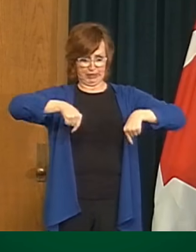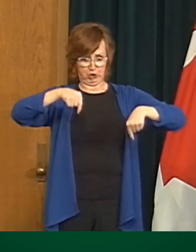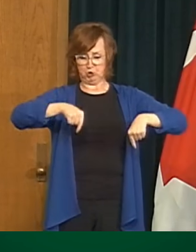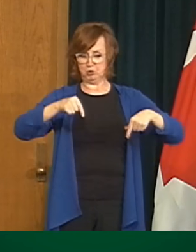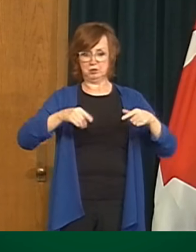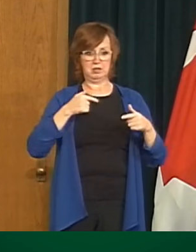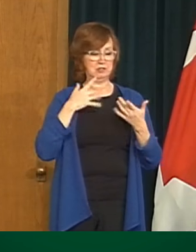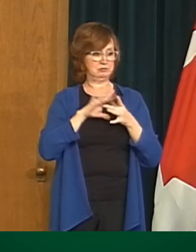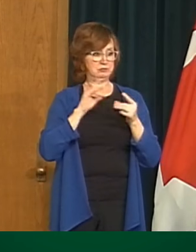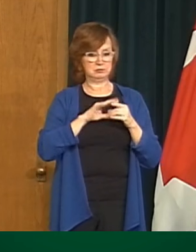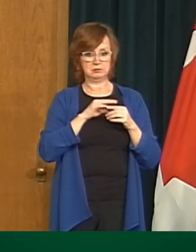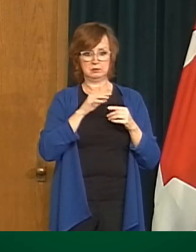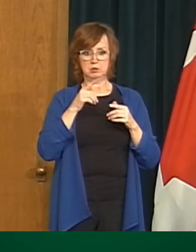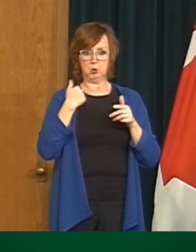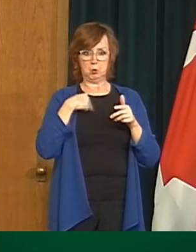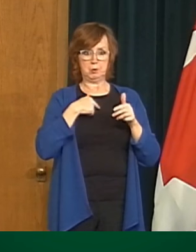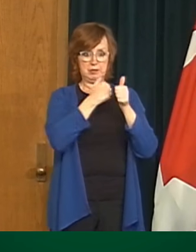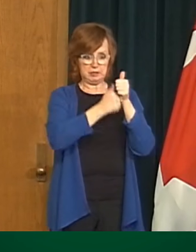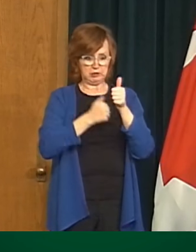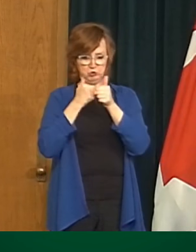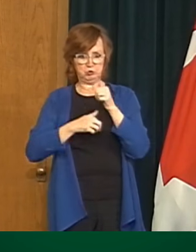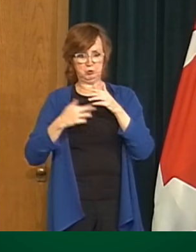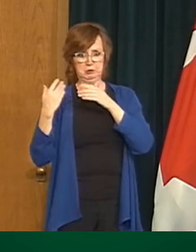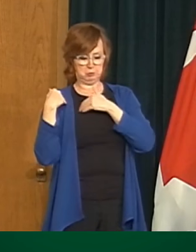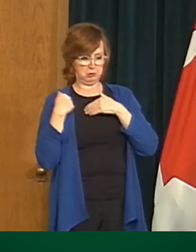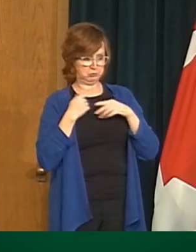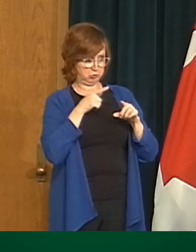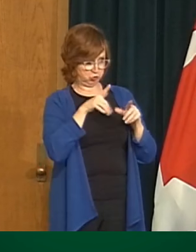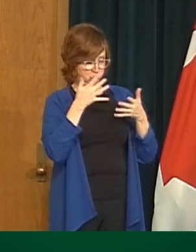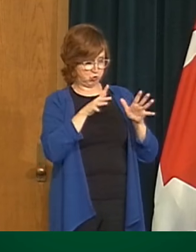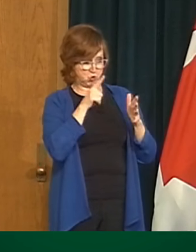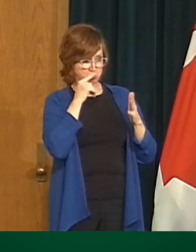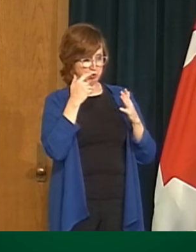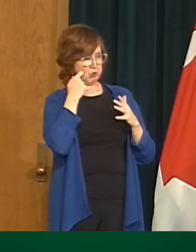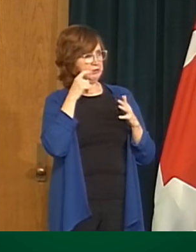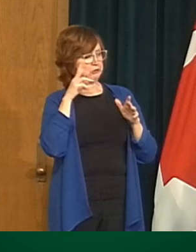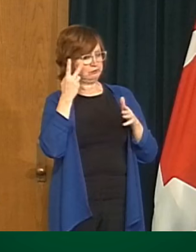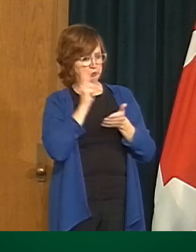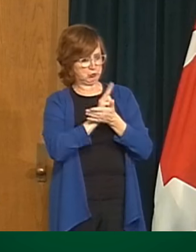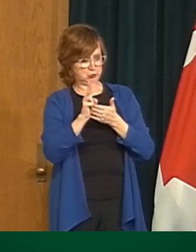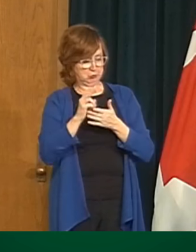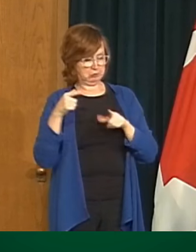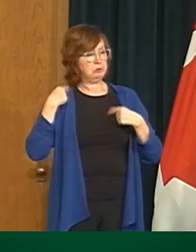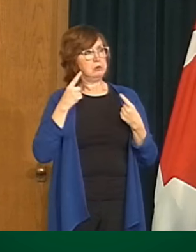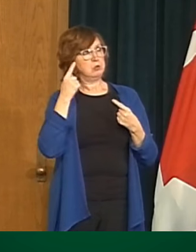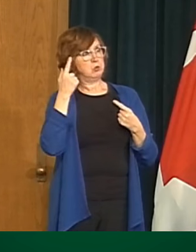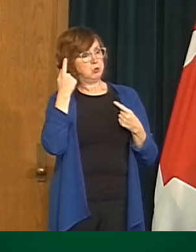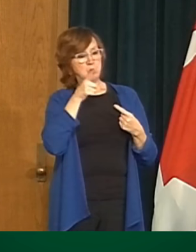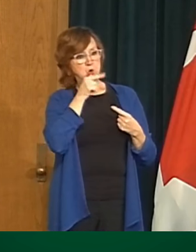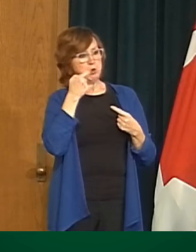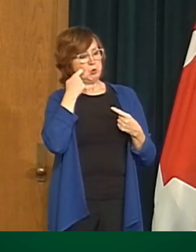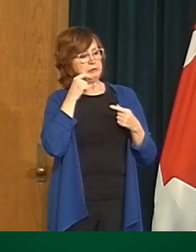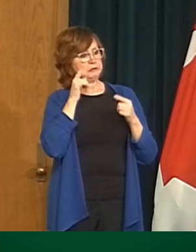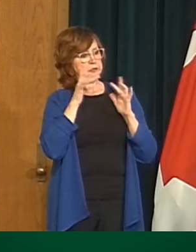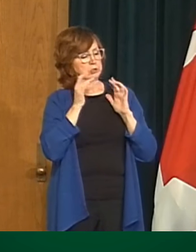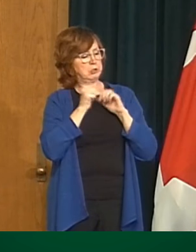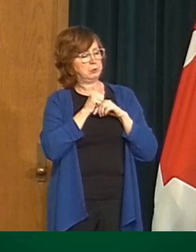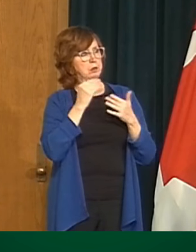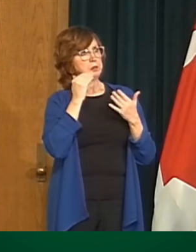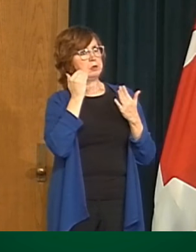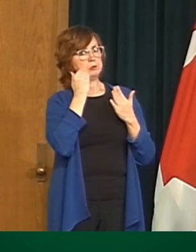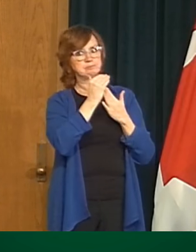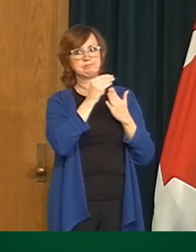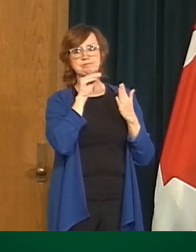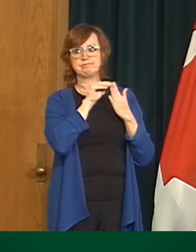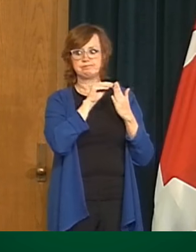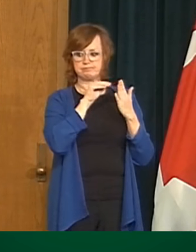this province to be aware and to be aware of who we are spending time with within that 2-meter distance over the course of a